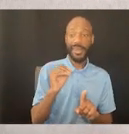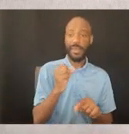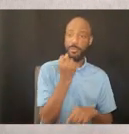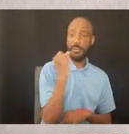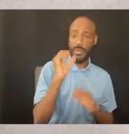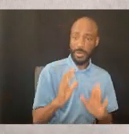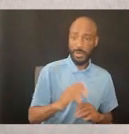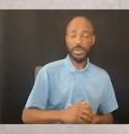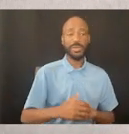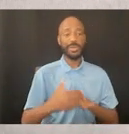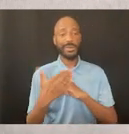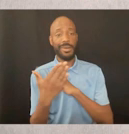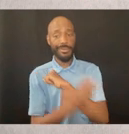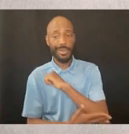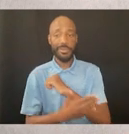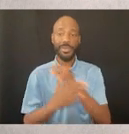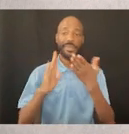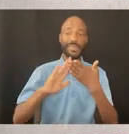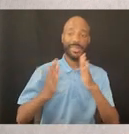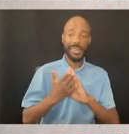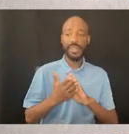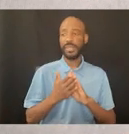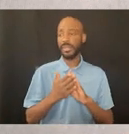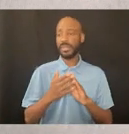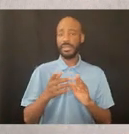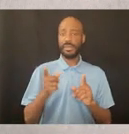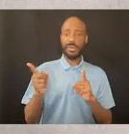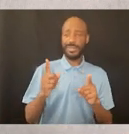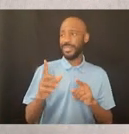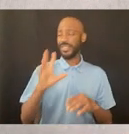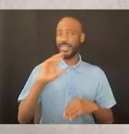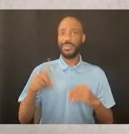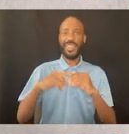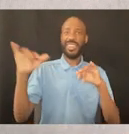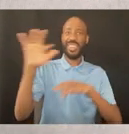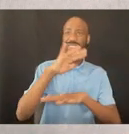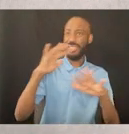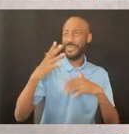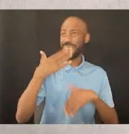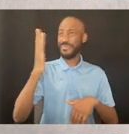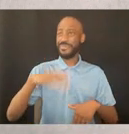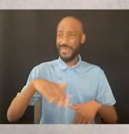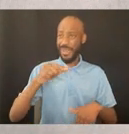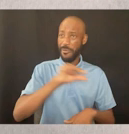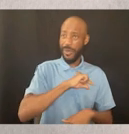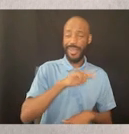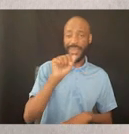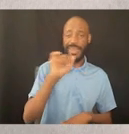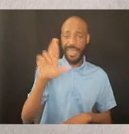Countries, cities were talking about poor quality air and water and the lack of thereof